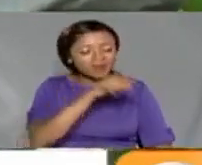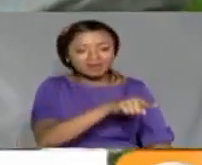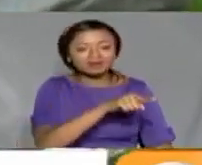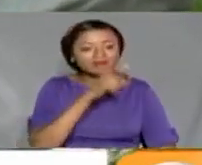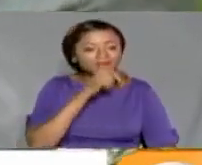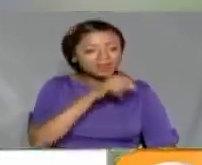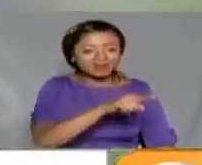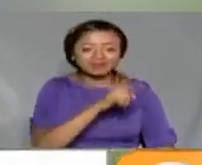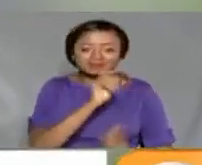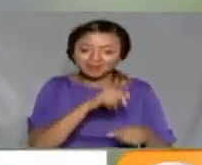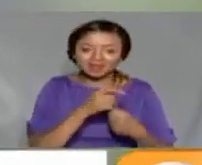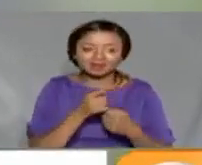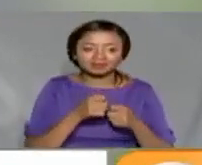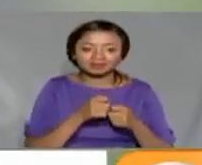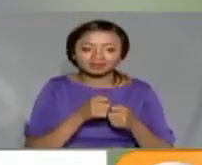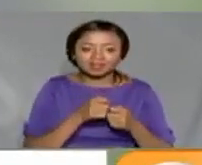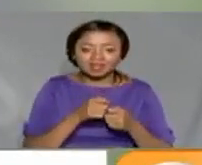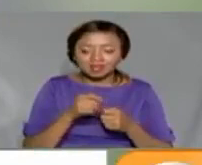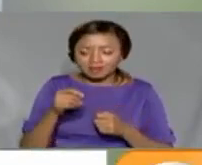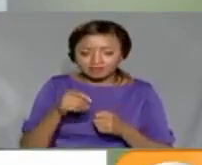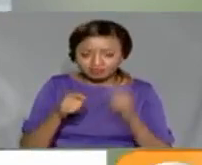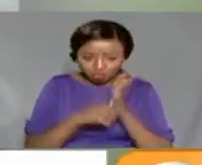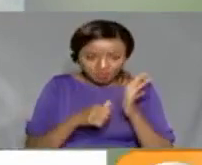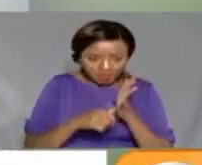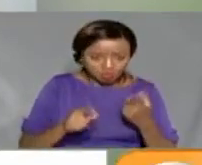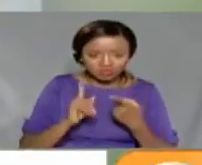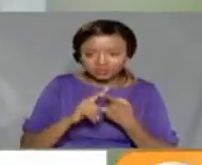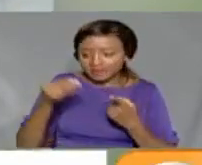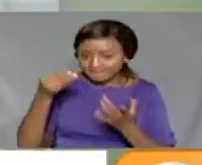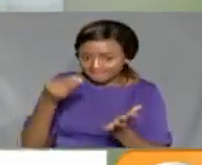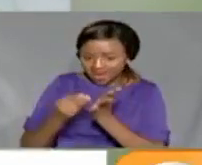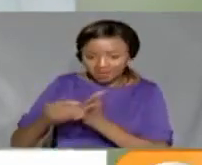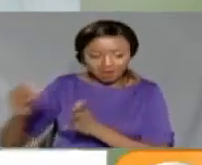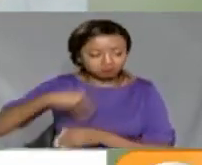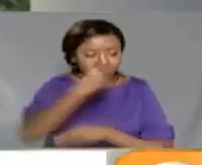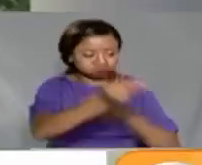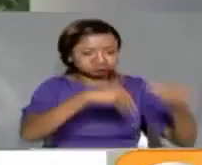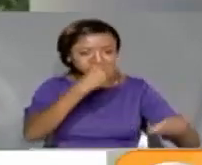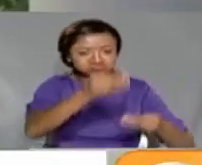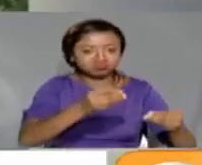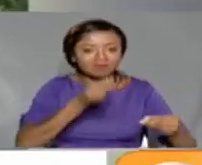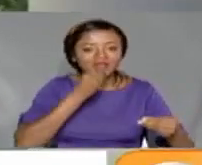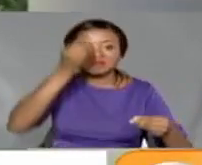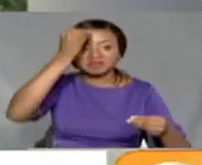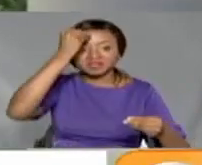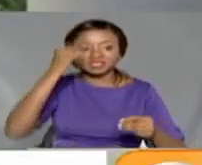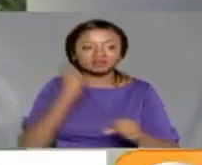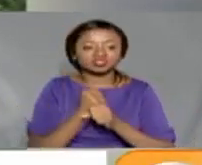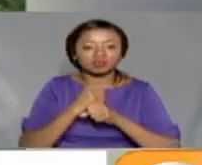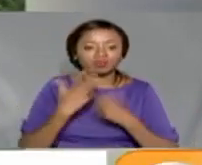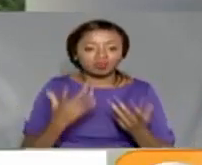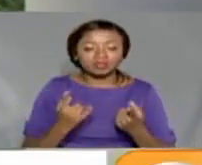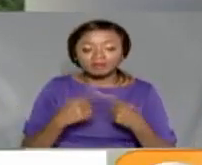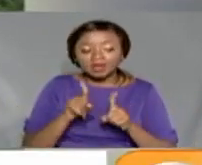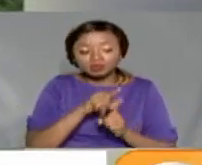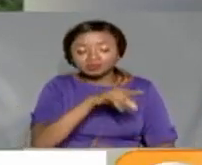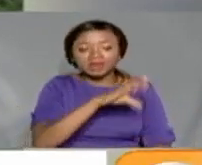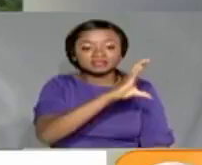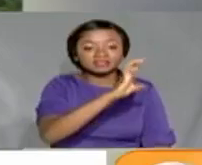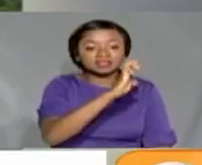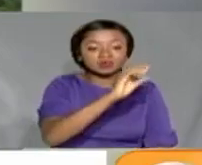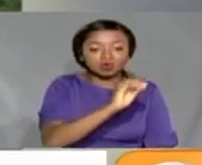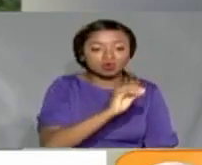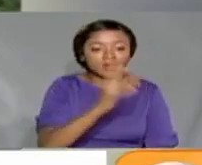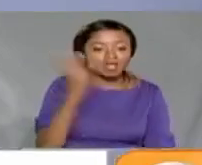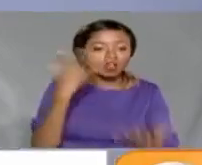face charges on obtaining money under false pretense and several counts of fraud. The Goldenscape CEO went missing